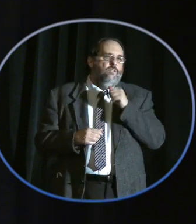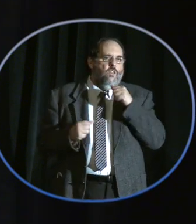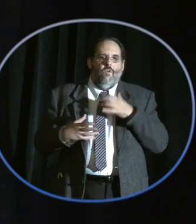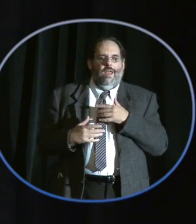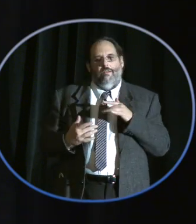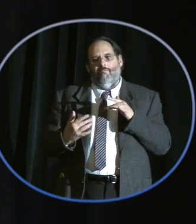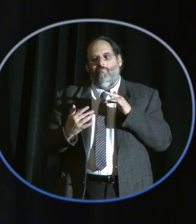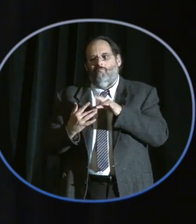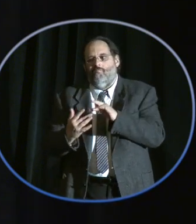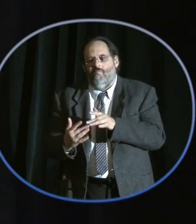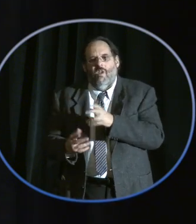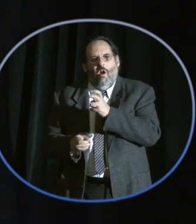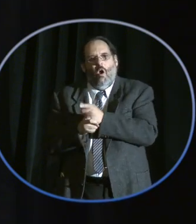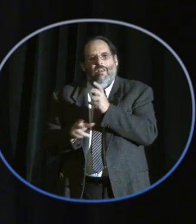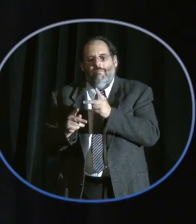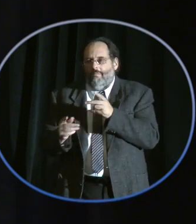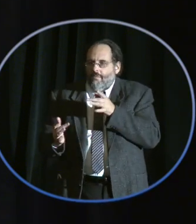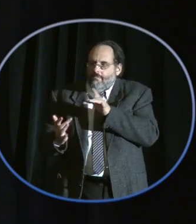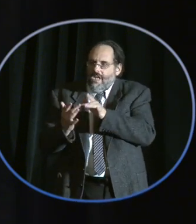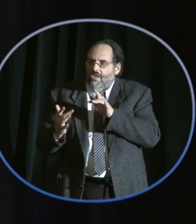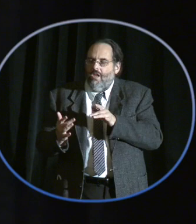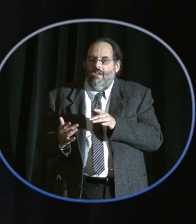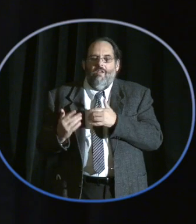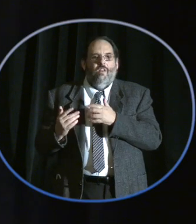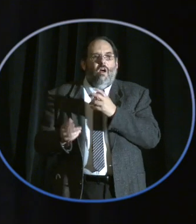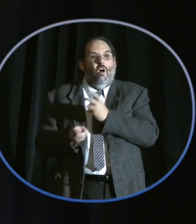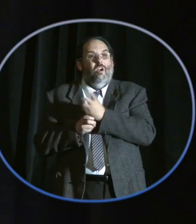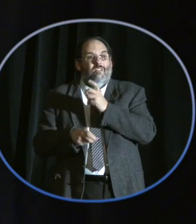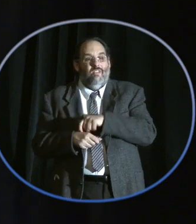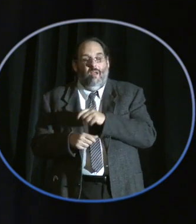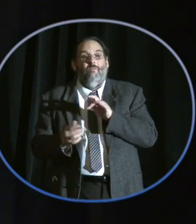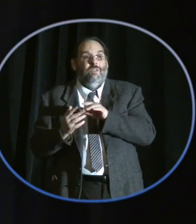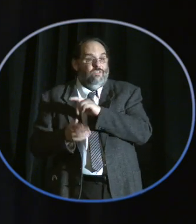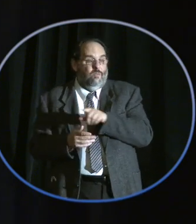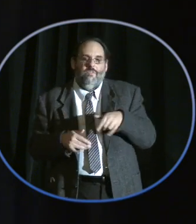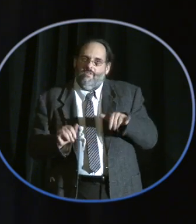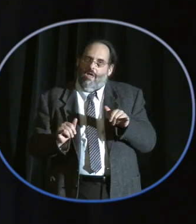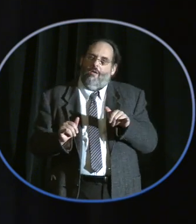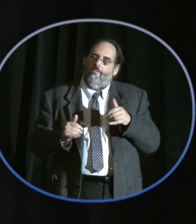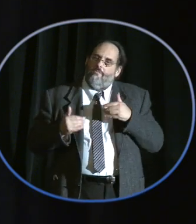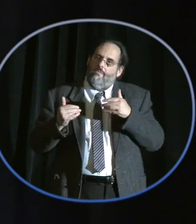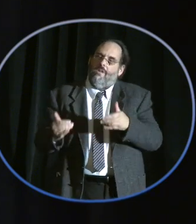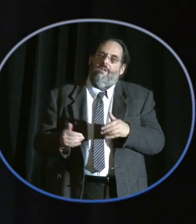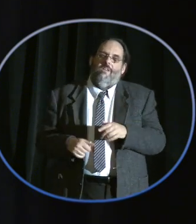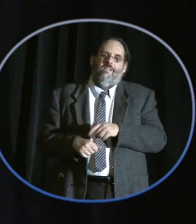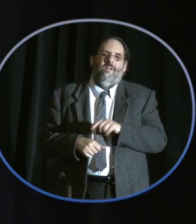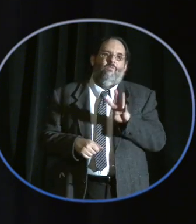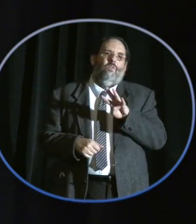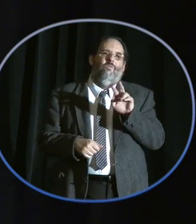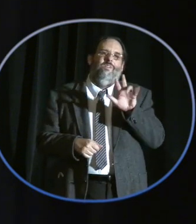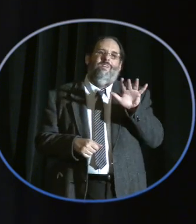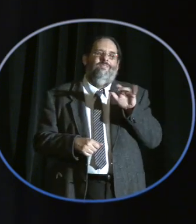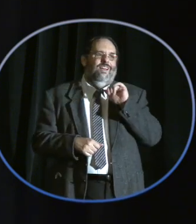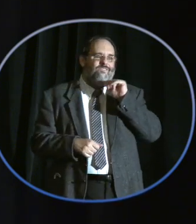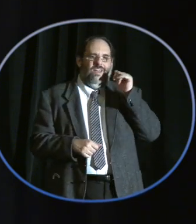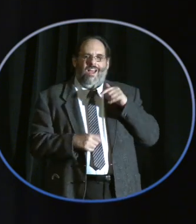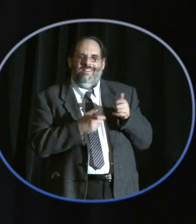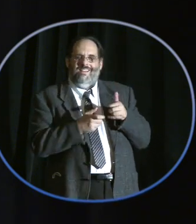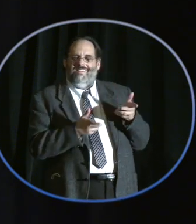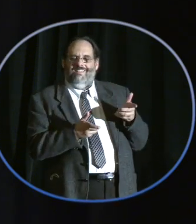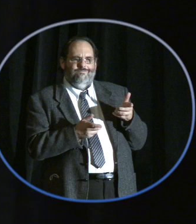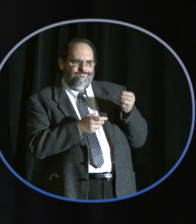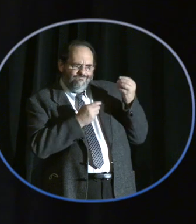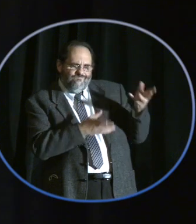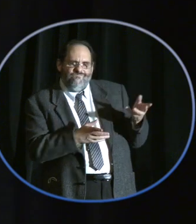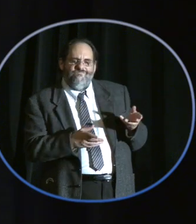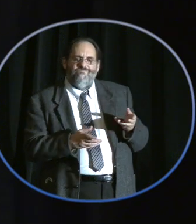unafraid to reach the hardest to reach, even at the hardest time to reach people, at like 4:25 yesterday when I texted him during the Ravens